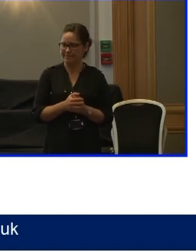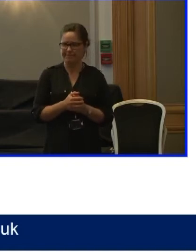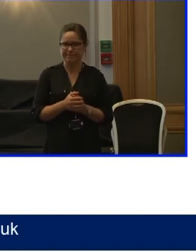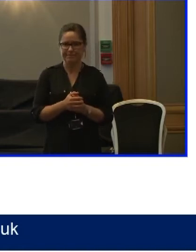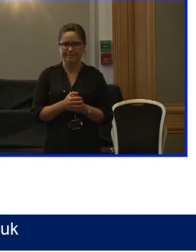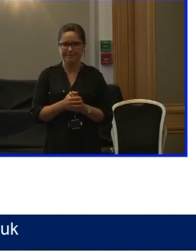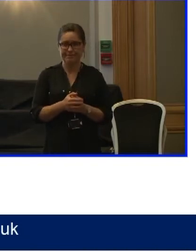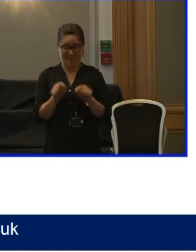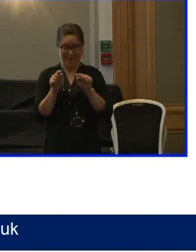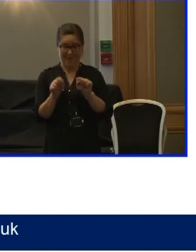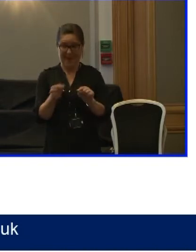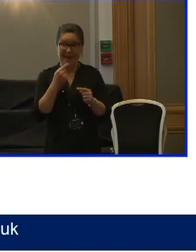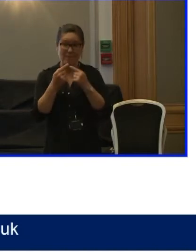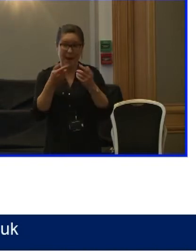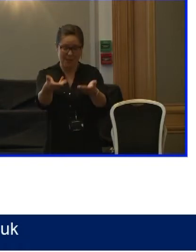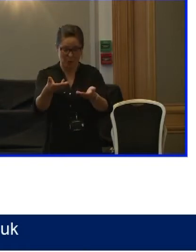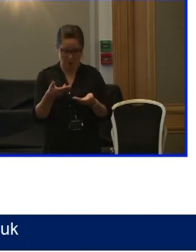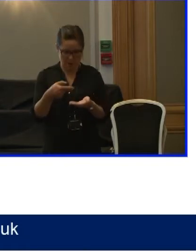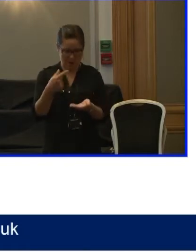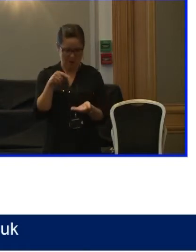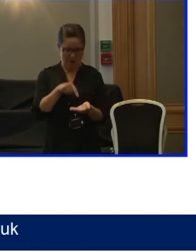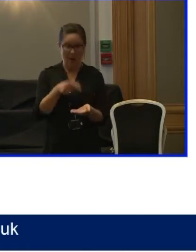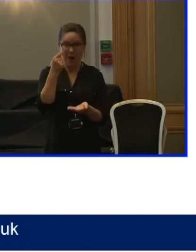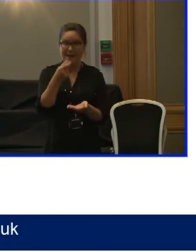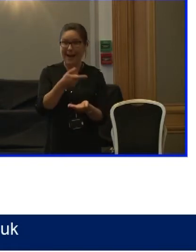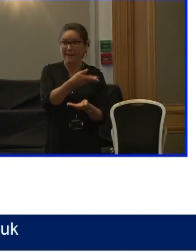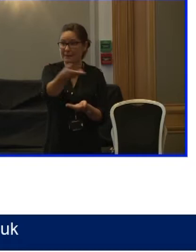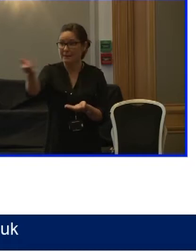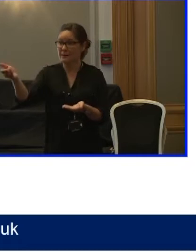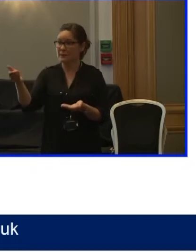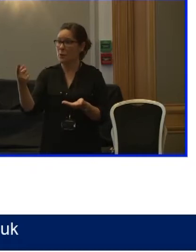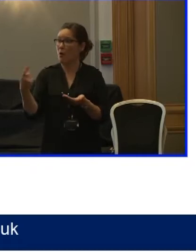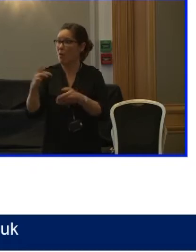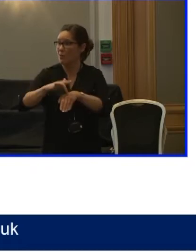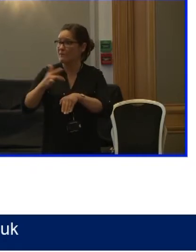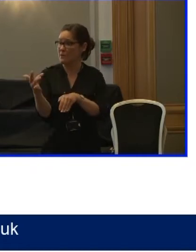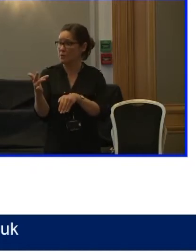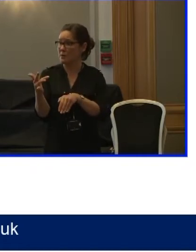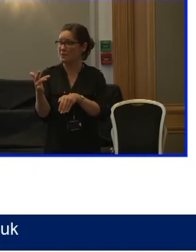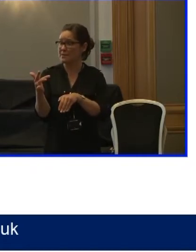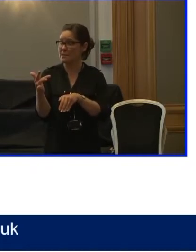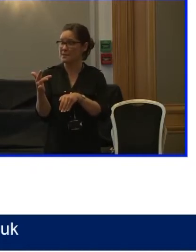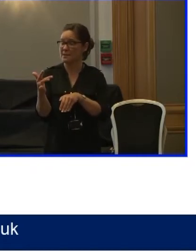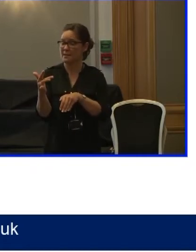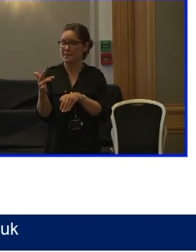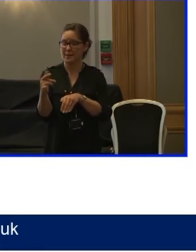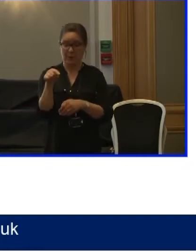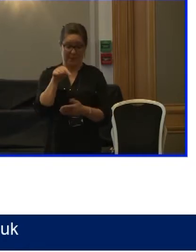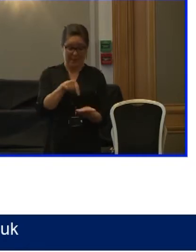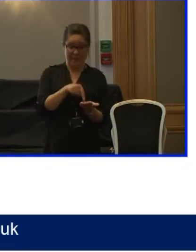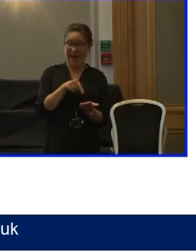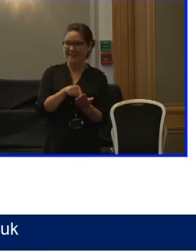to share this valuable information with professionals they may come into contact with. And more recently, it's even helped us influence